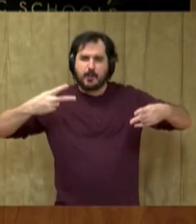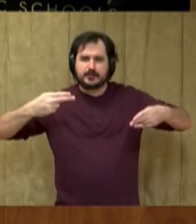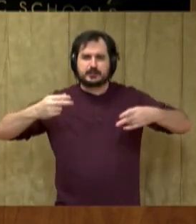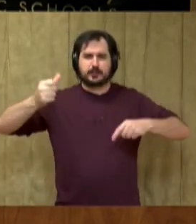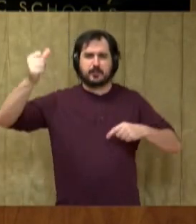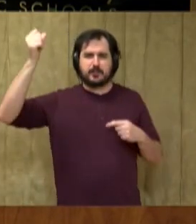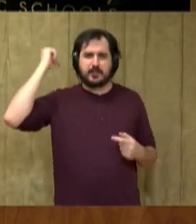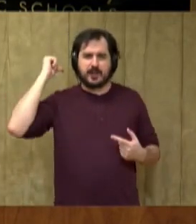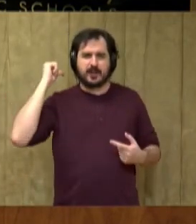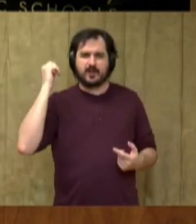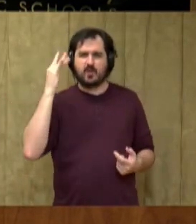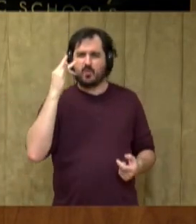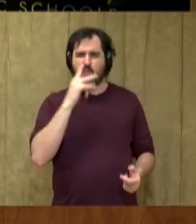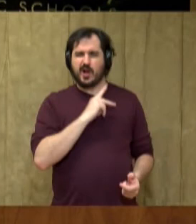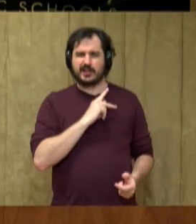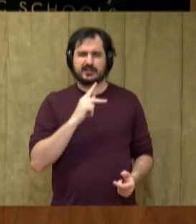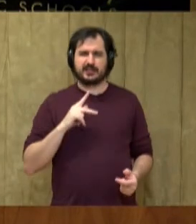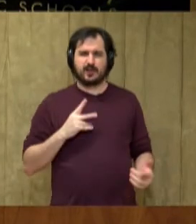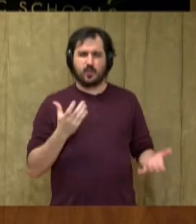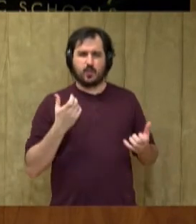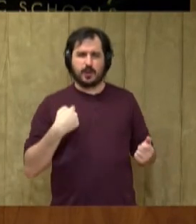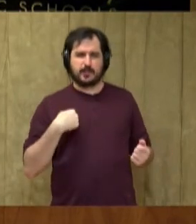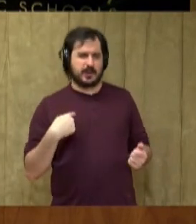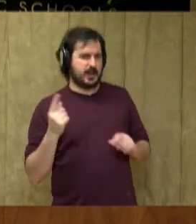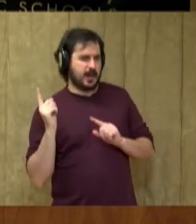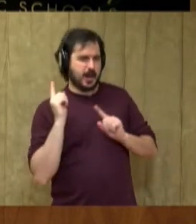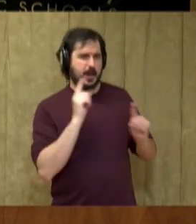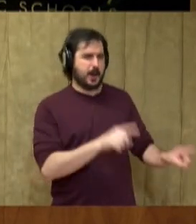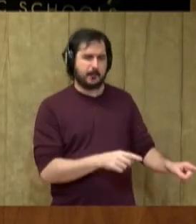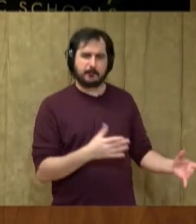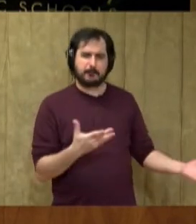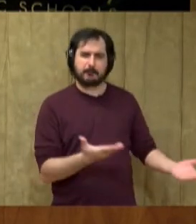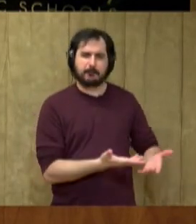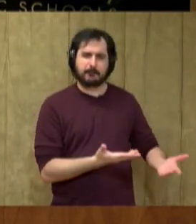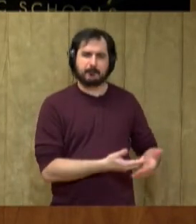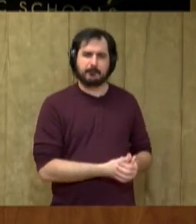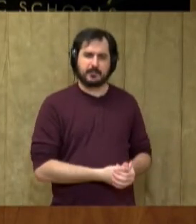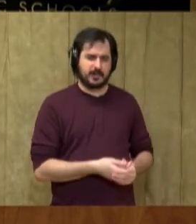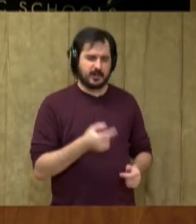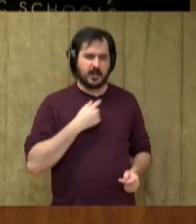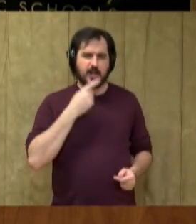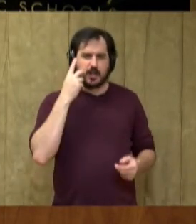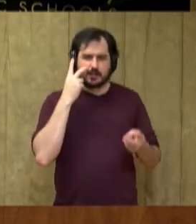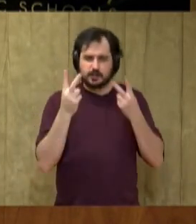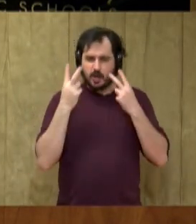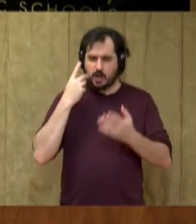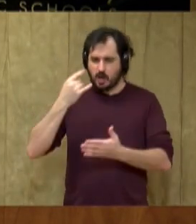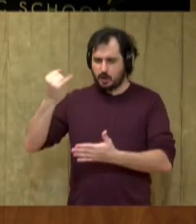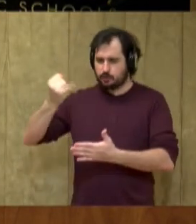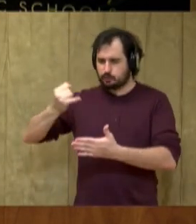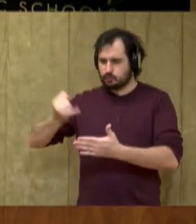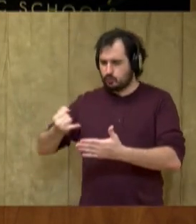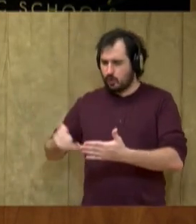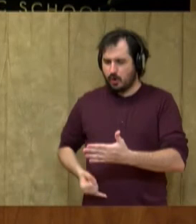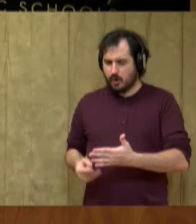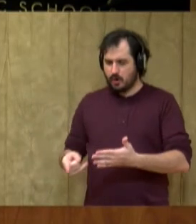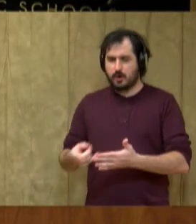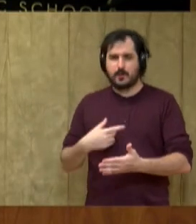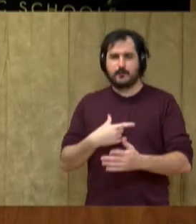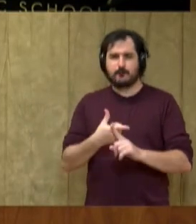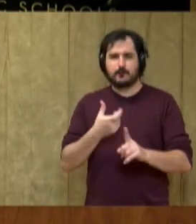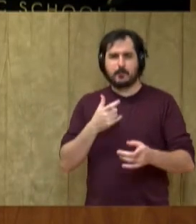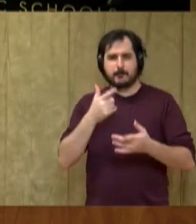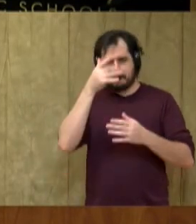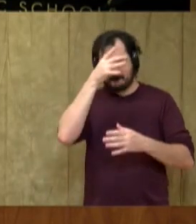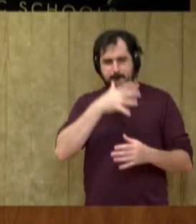the other day. It was by a man named Paul Revere. It was mocking my precious king. The drawing of the toad with